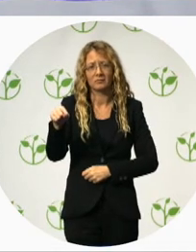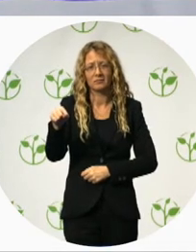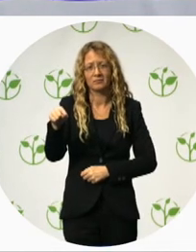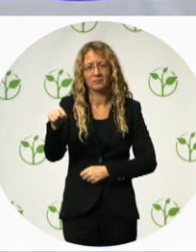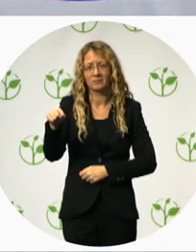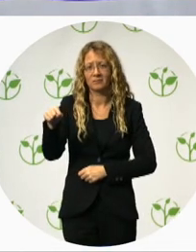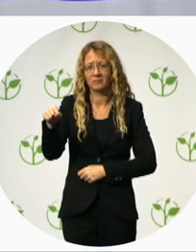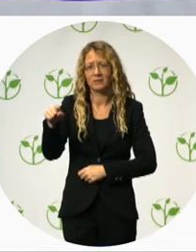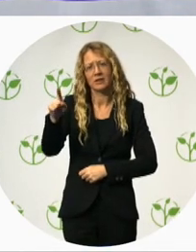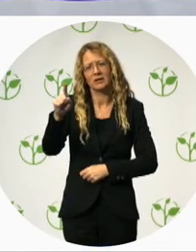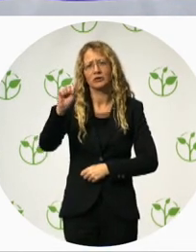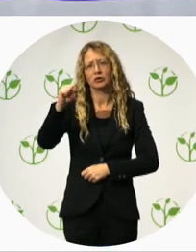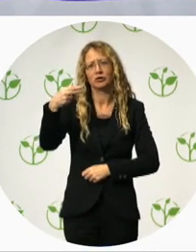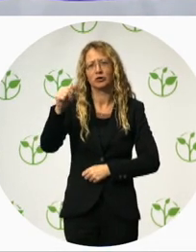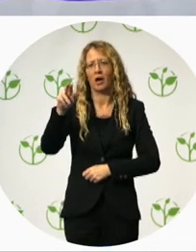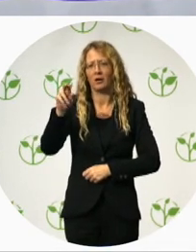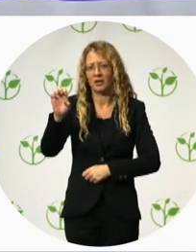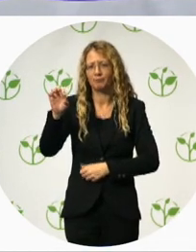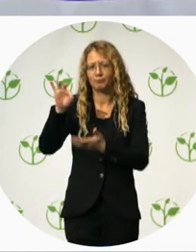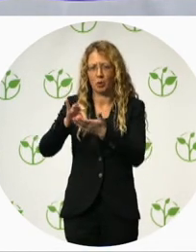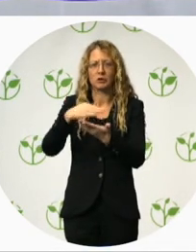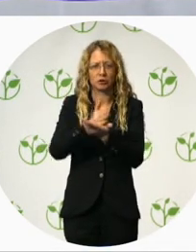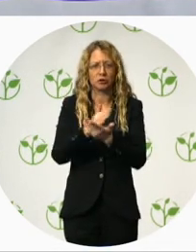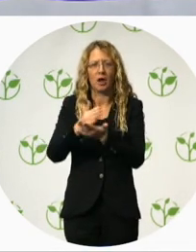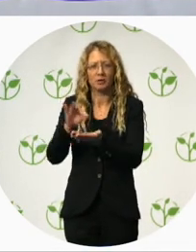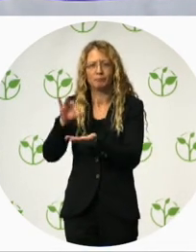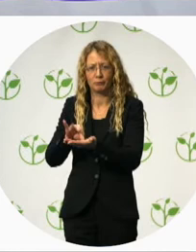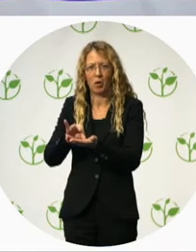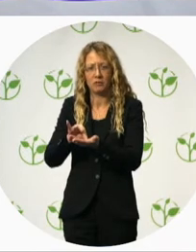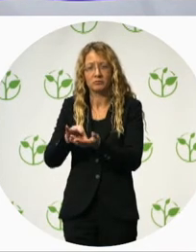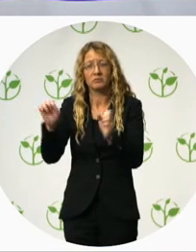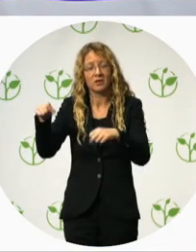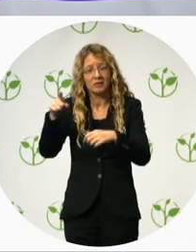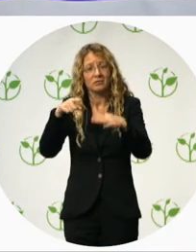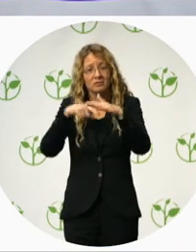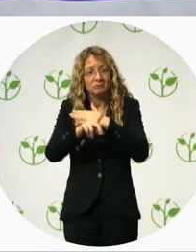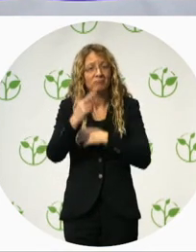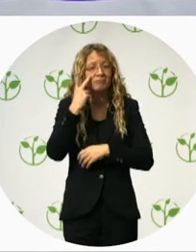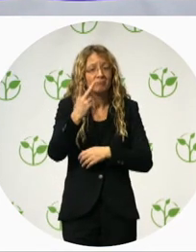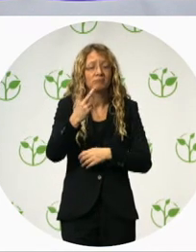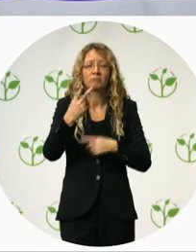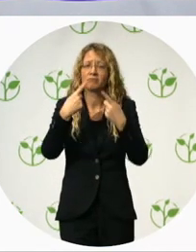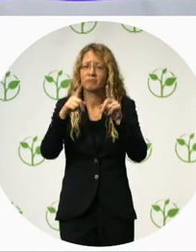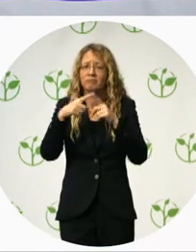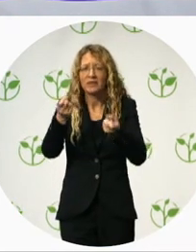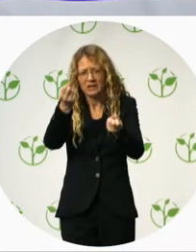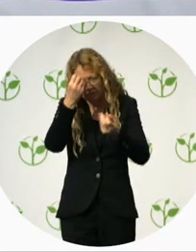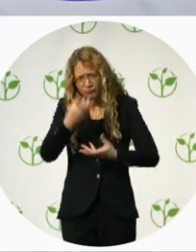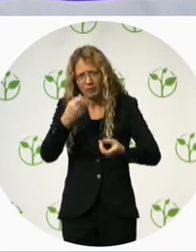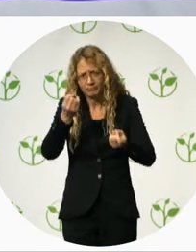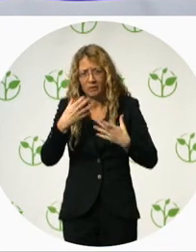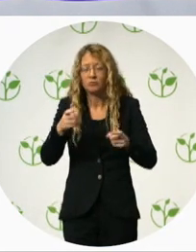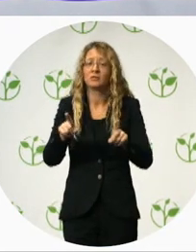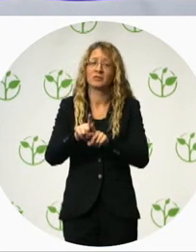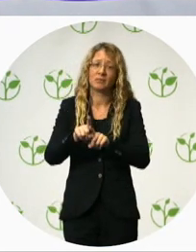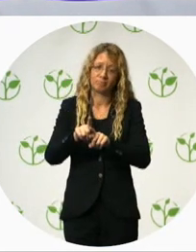can get all kinds of information with video captioning. And just one thing I got out was, first of all,